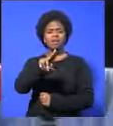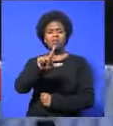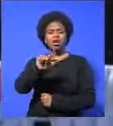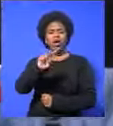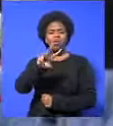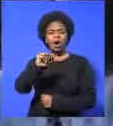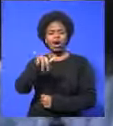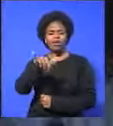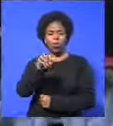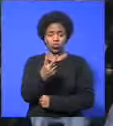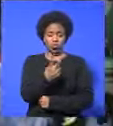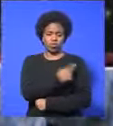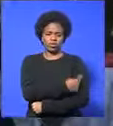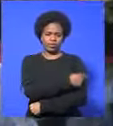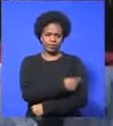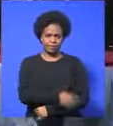Bulawayo.